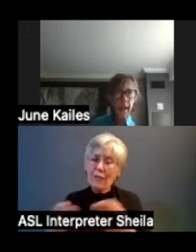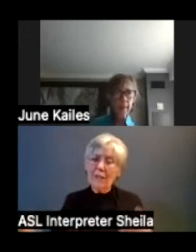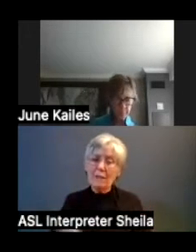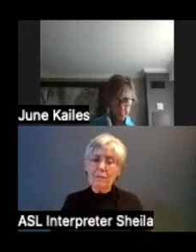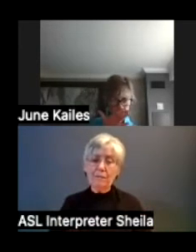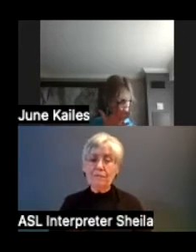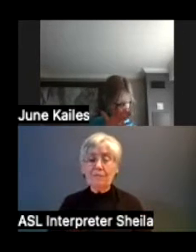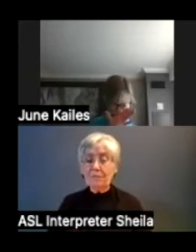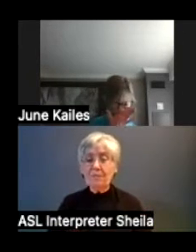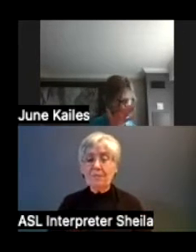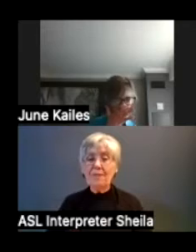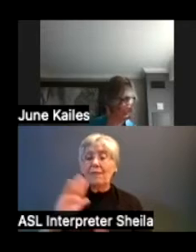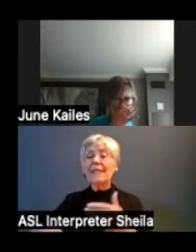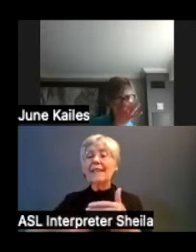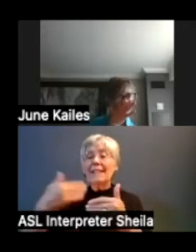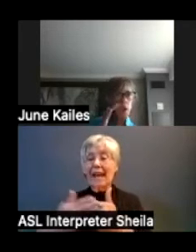Next slide.